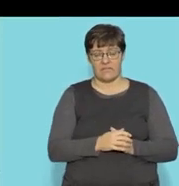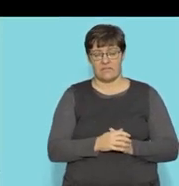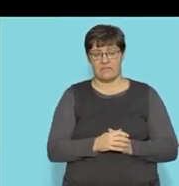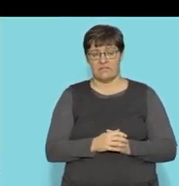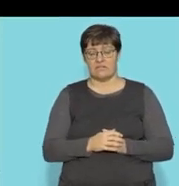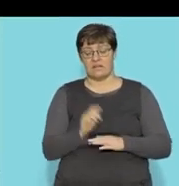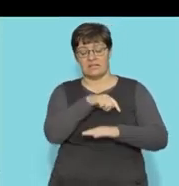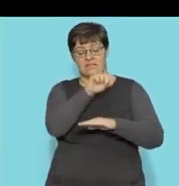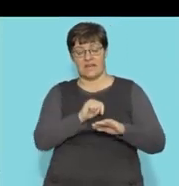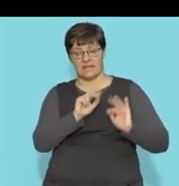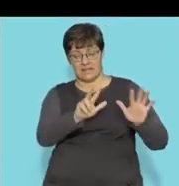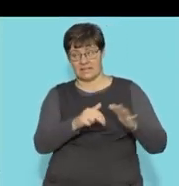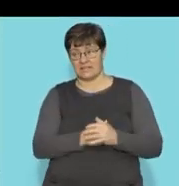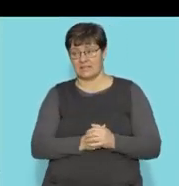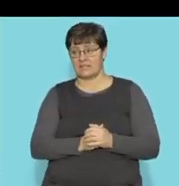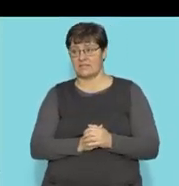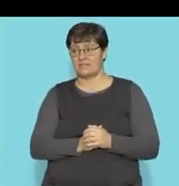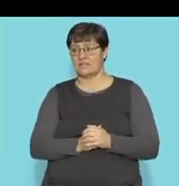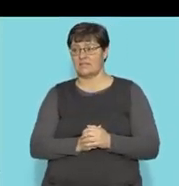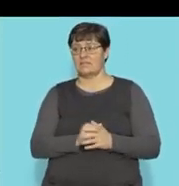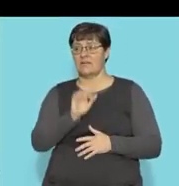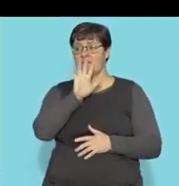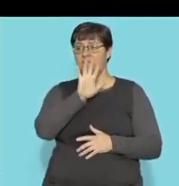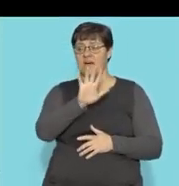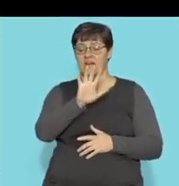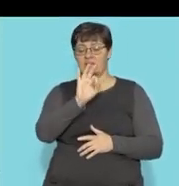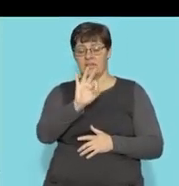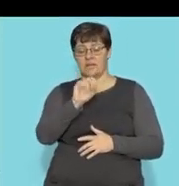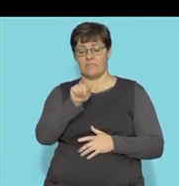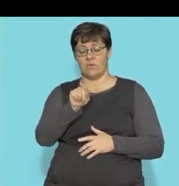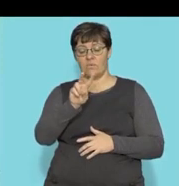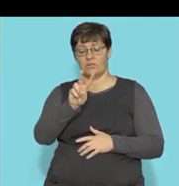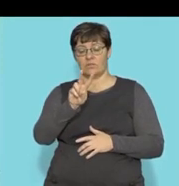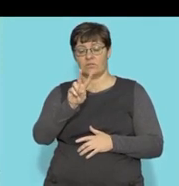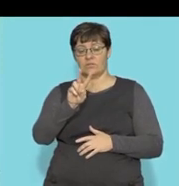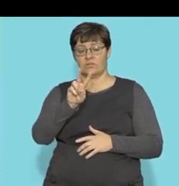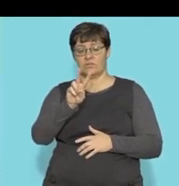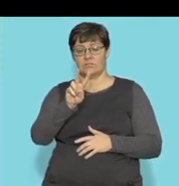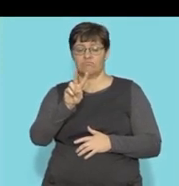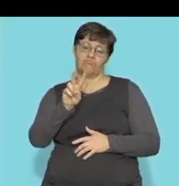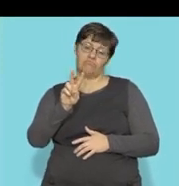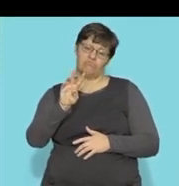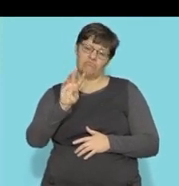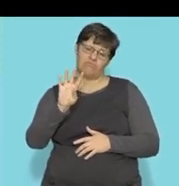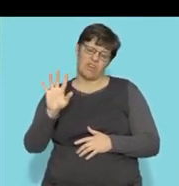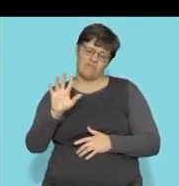425 divided by 8, which is going to give me 53,13.